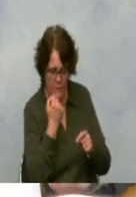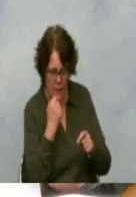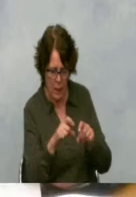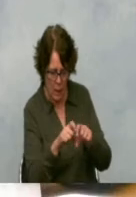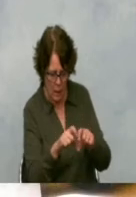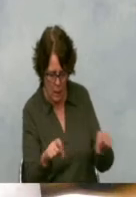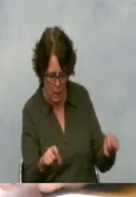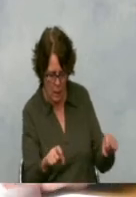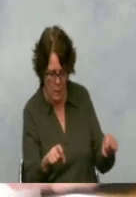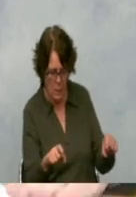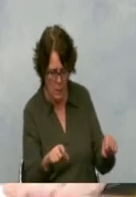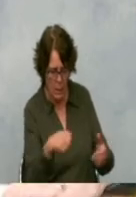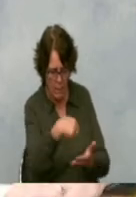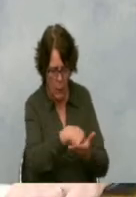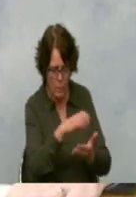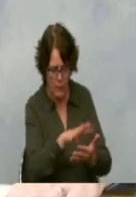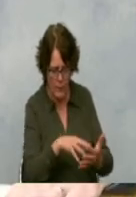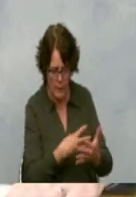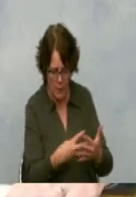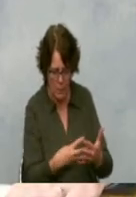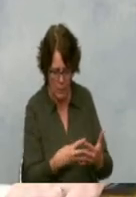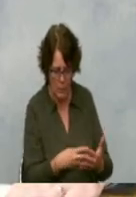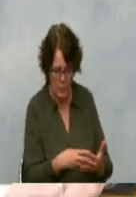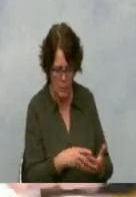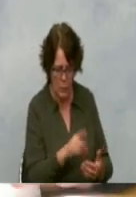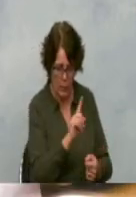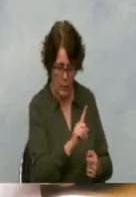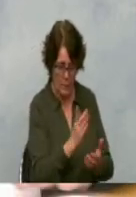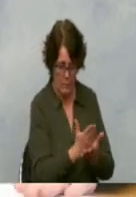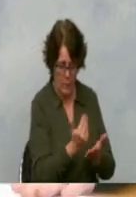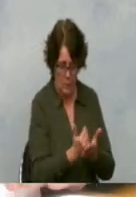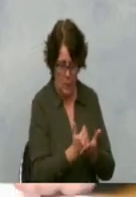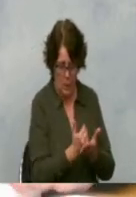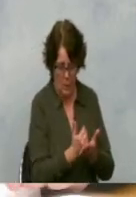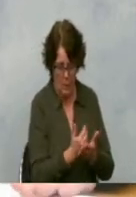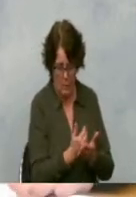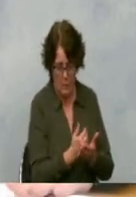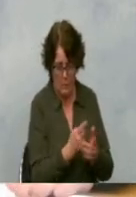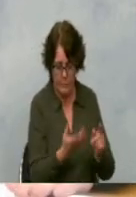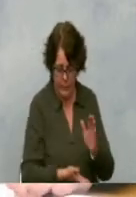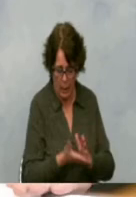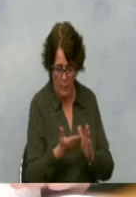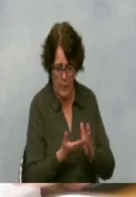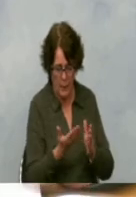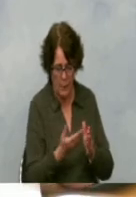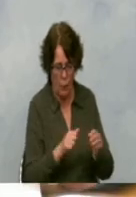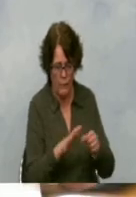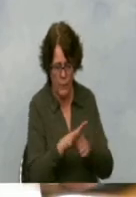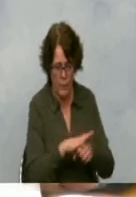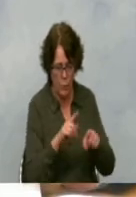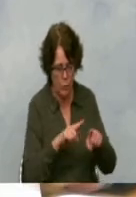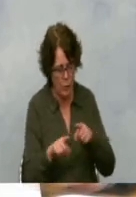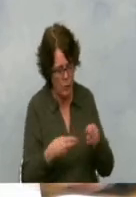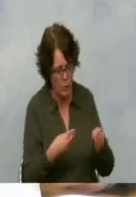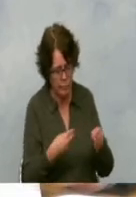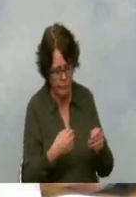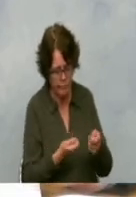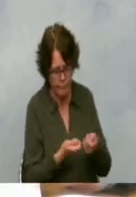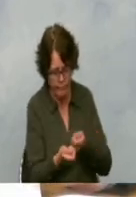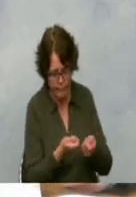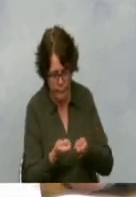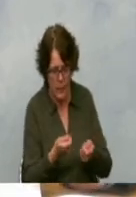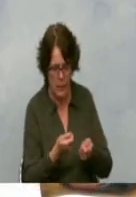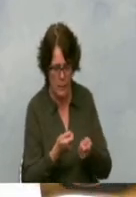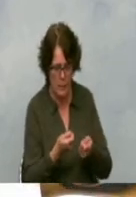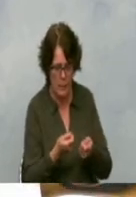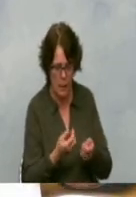table. So that's the first bit of this paper. That's an update of the position that we're trying to deal with. Updating the budget for what